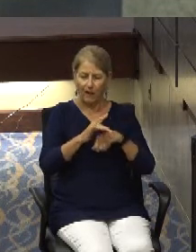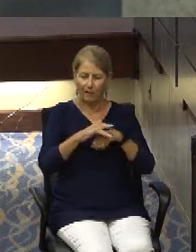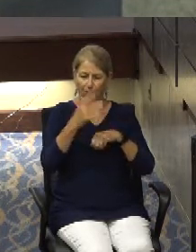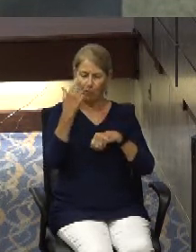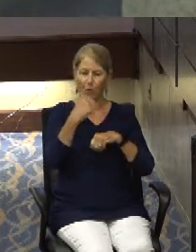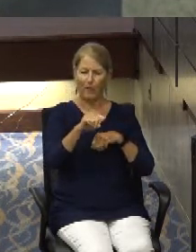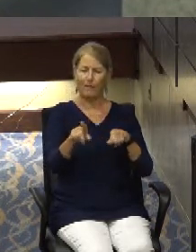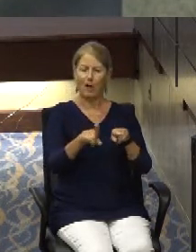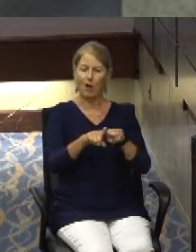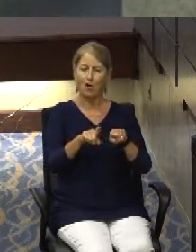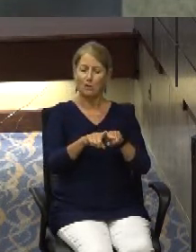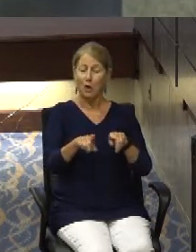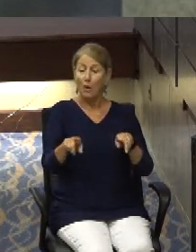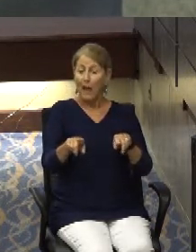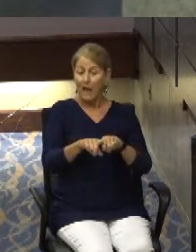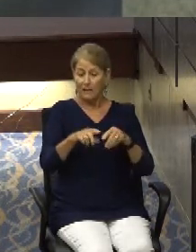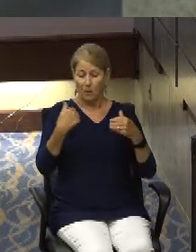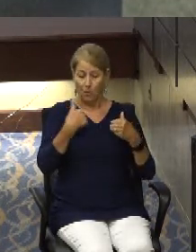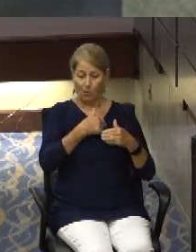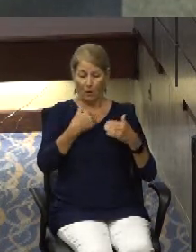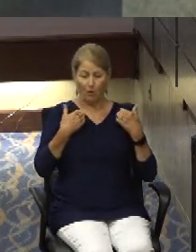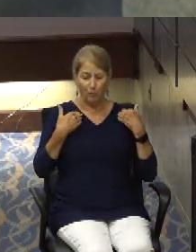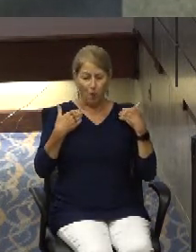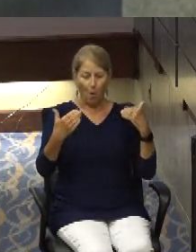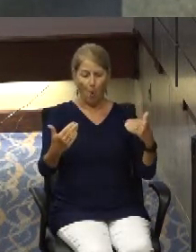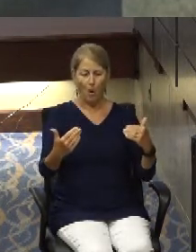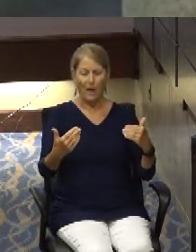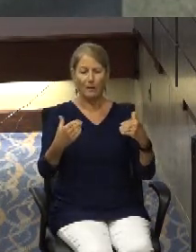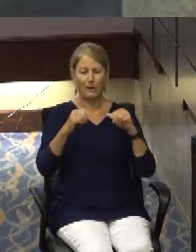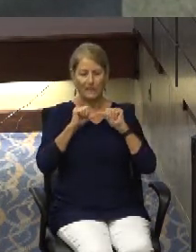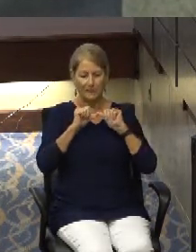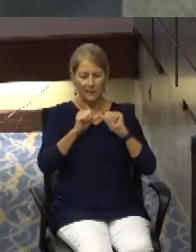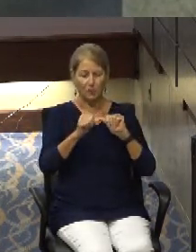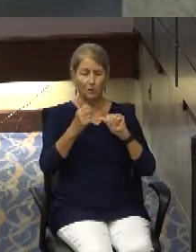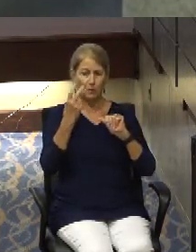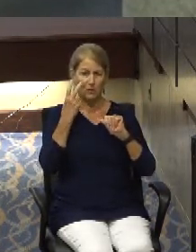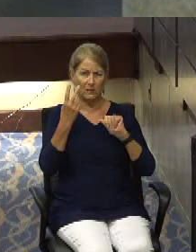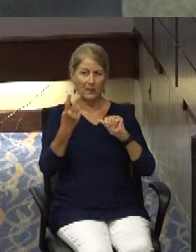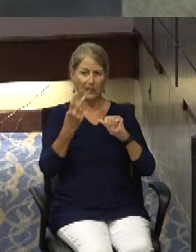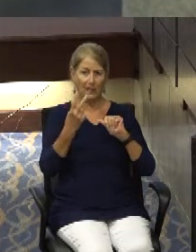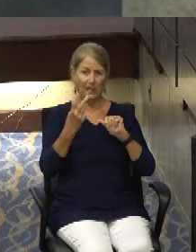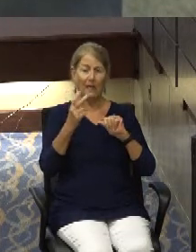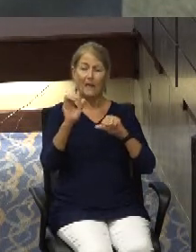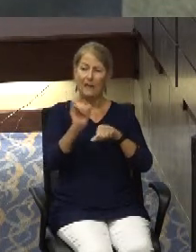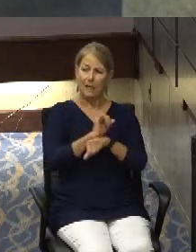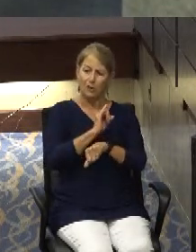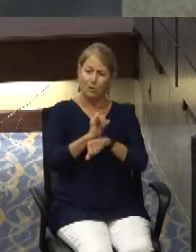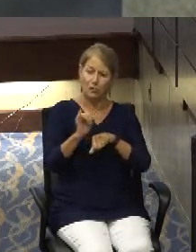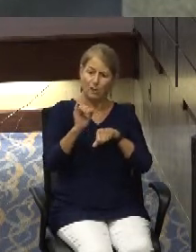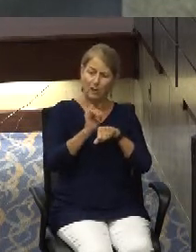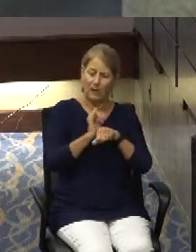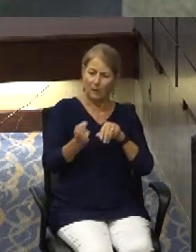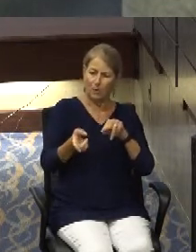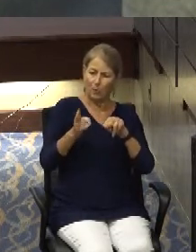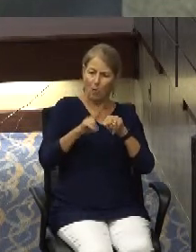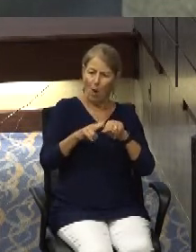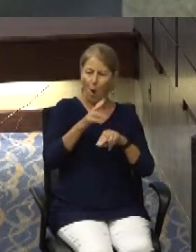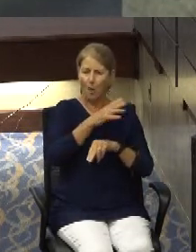And also as we go forward too, as we continue to see industry grow and we continue to see